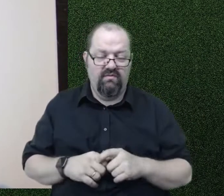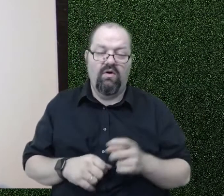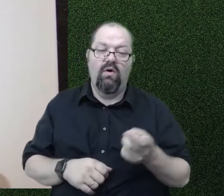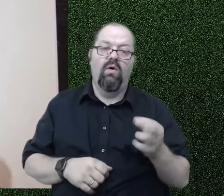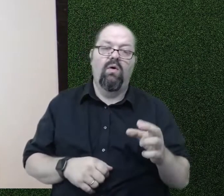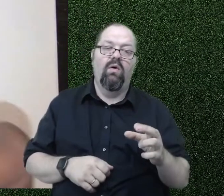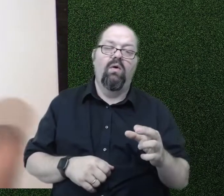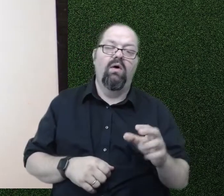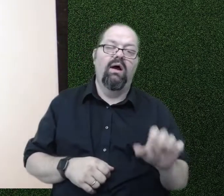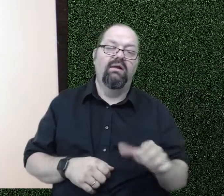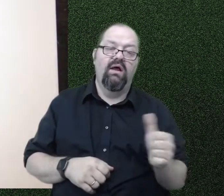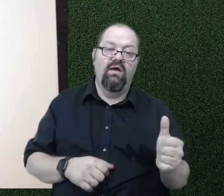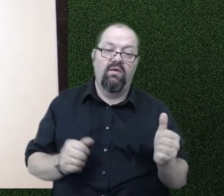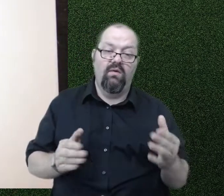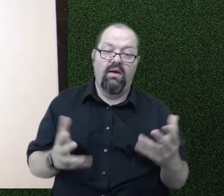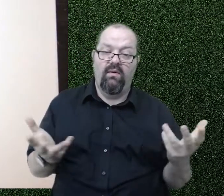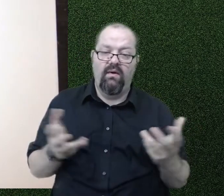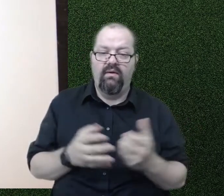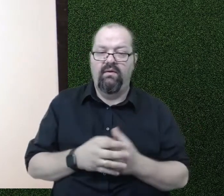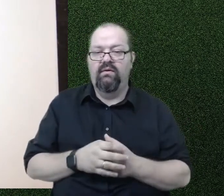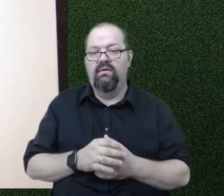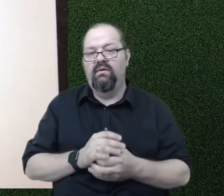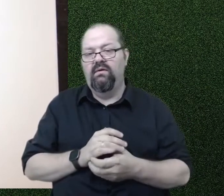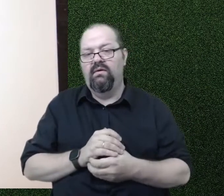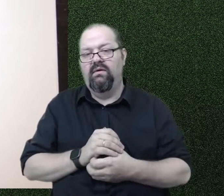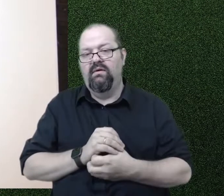guys? I bet you guessed it.